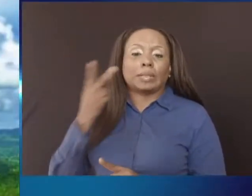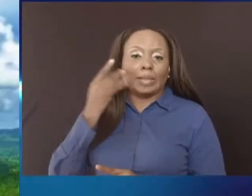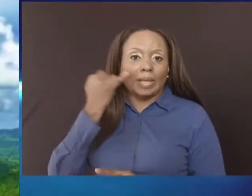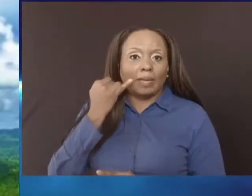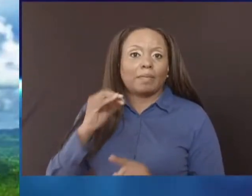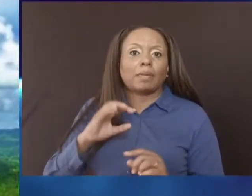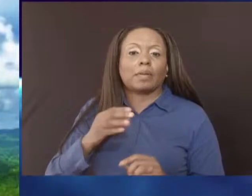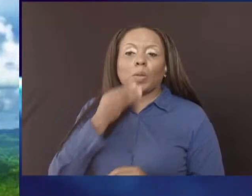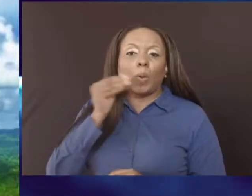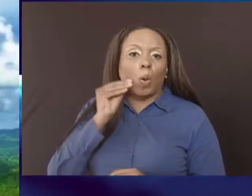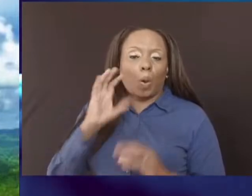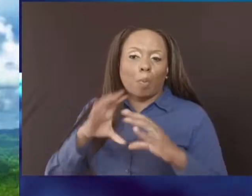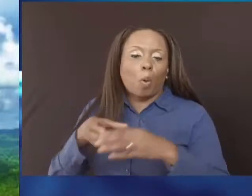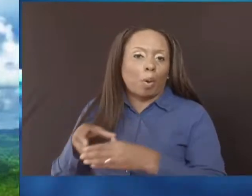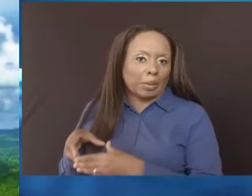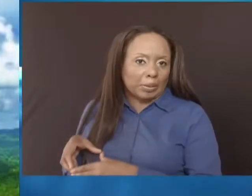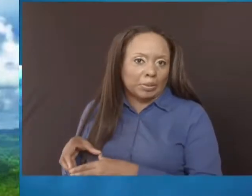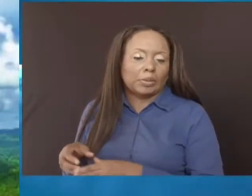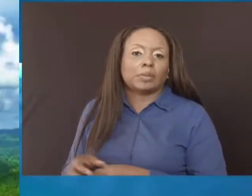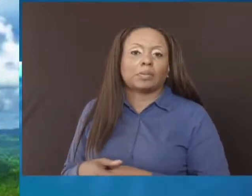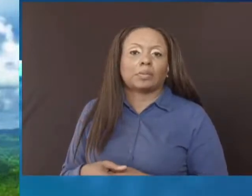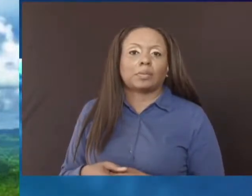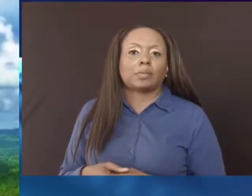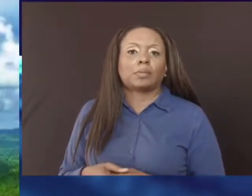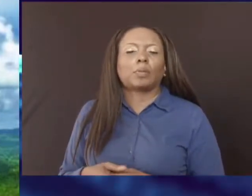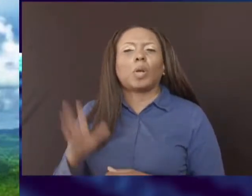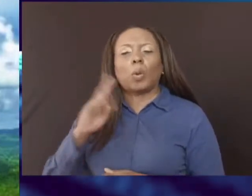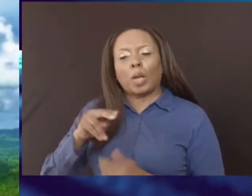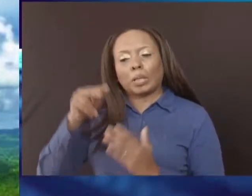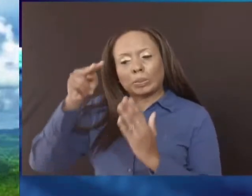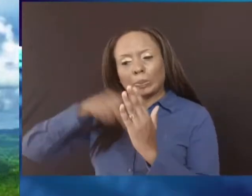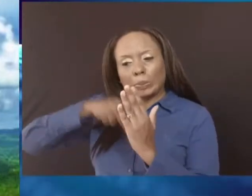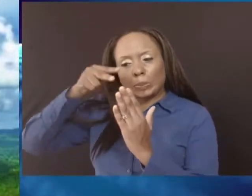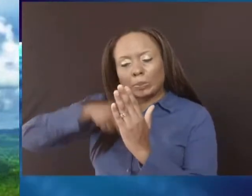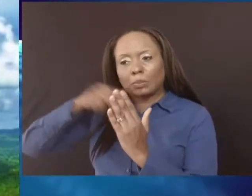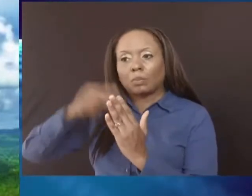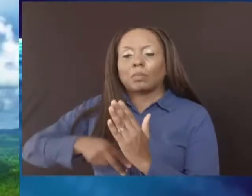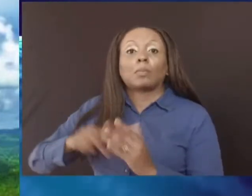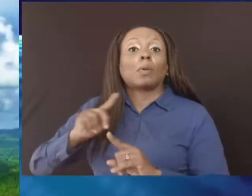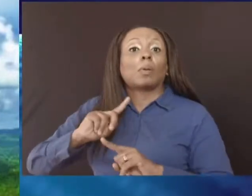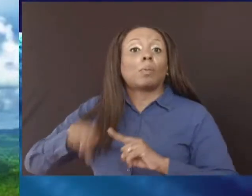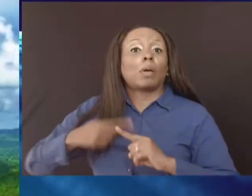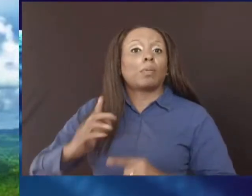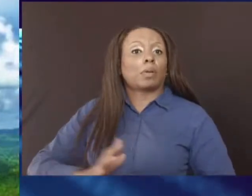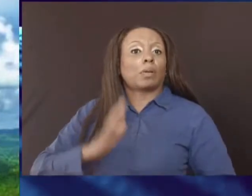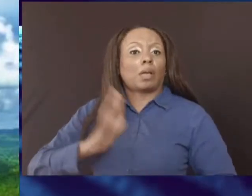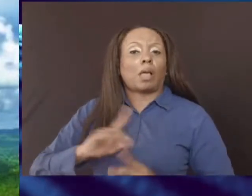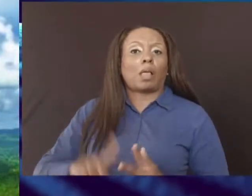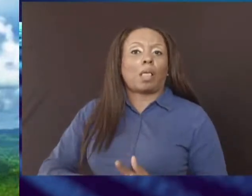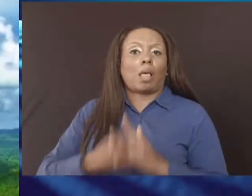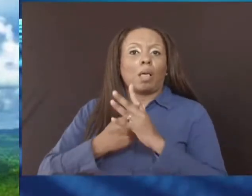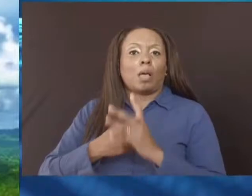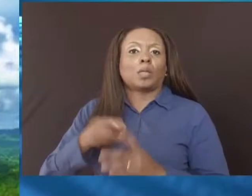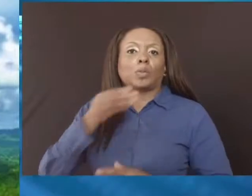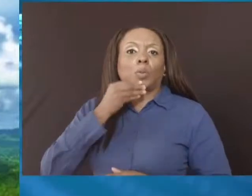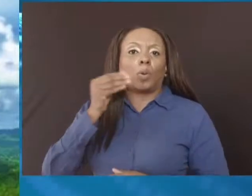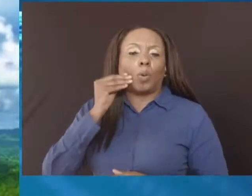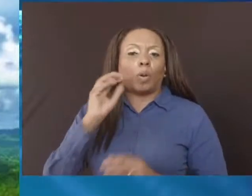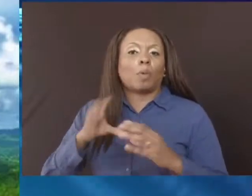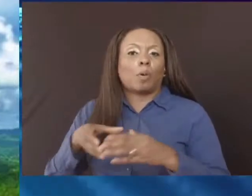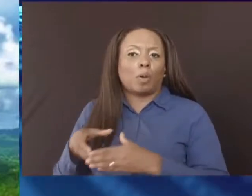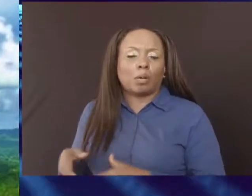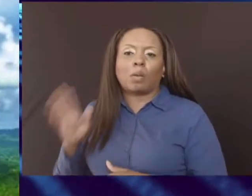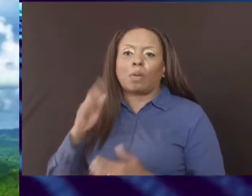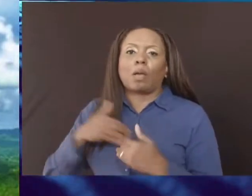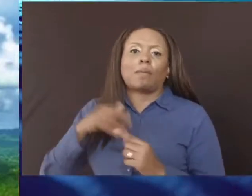handled on a case-by-case basis. However, when we officially launch the other part of home quarantine, there will be an application